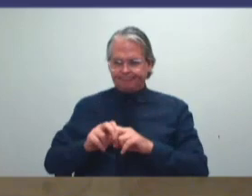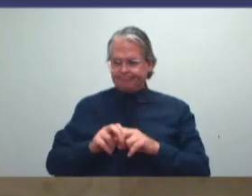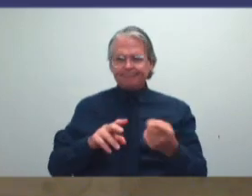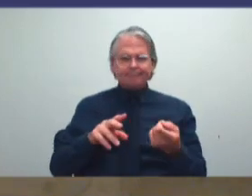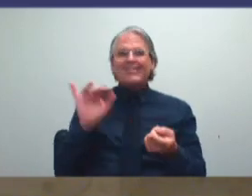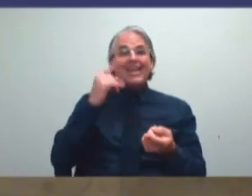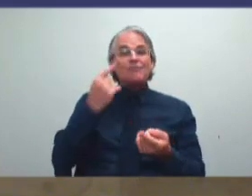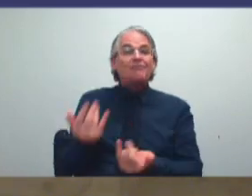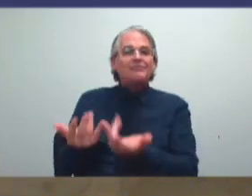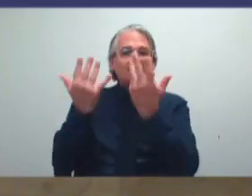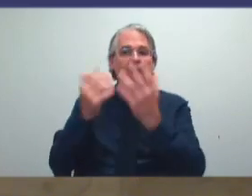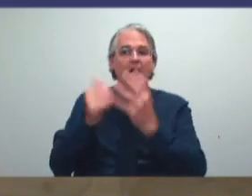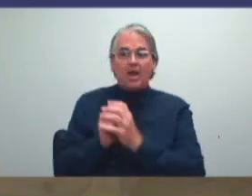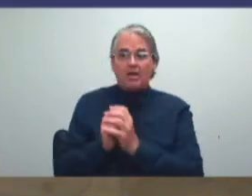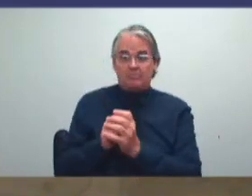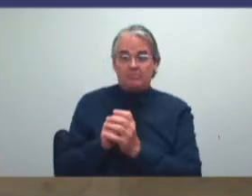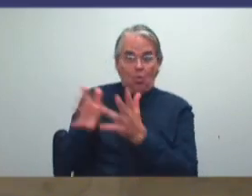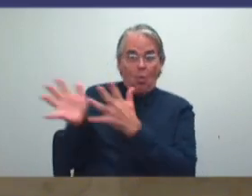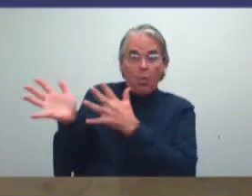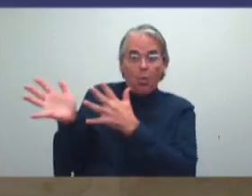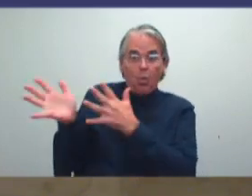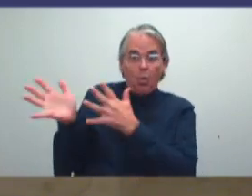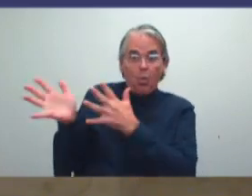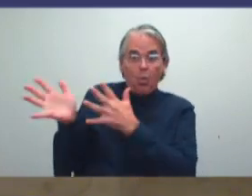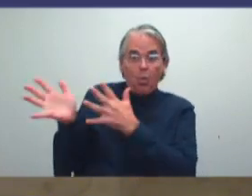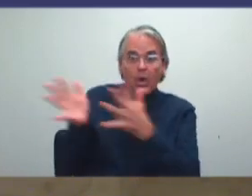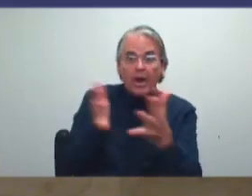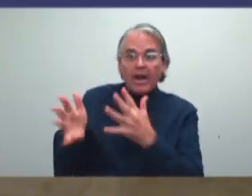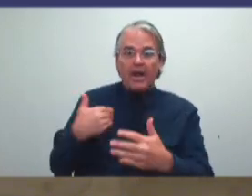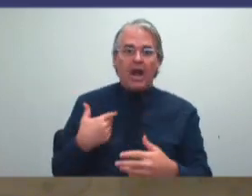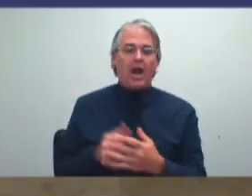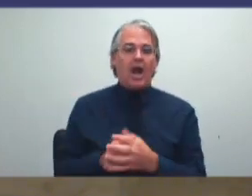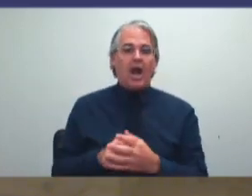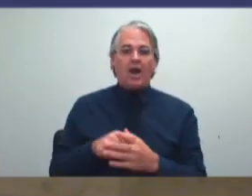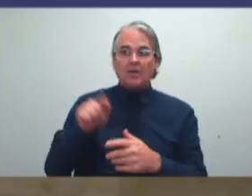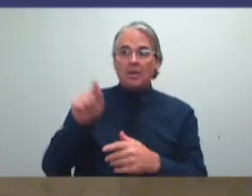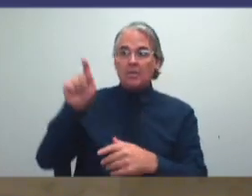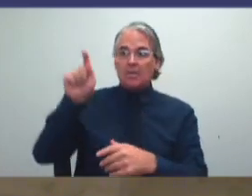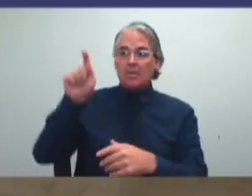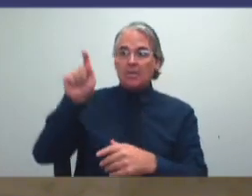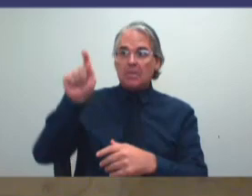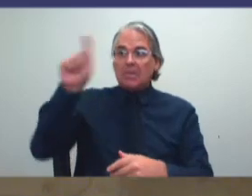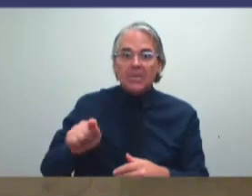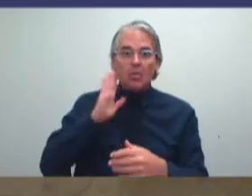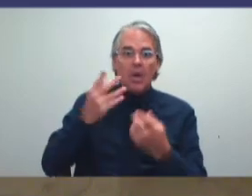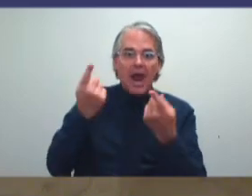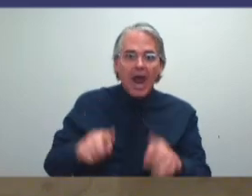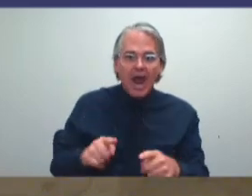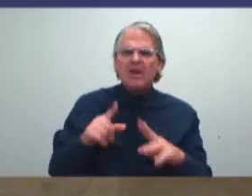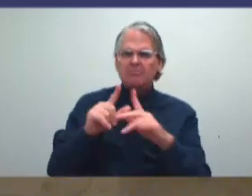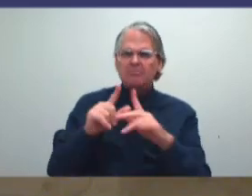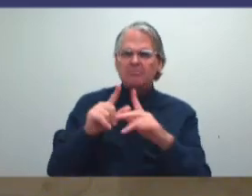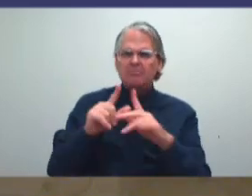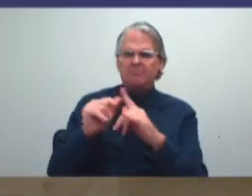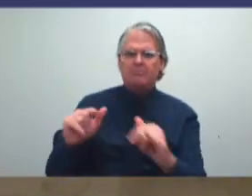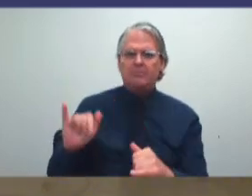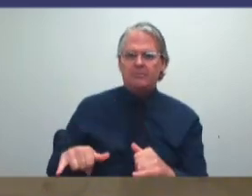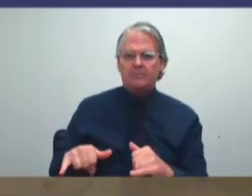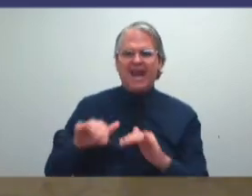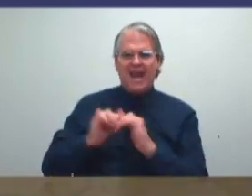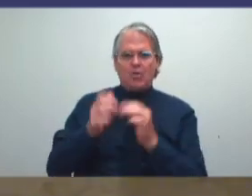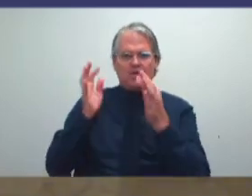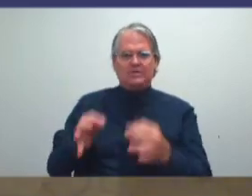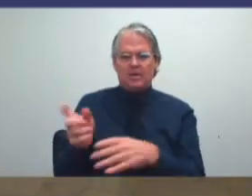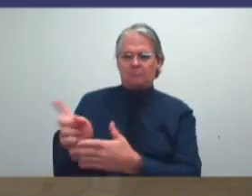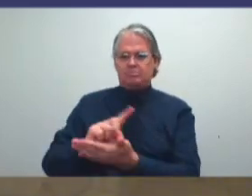forecast? In our risk meter, we identified 5 key metrics, just like, pardon me. In